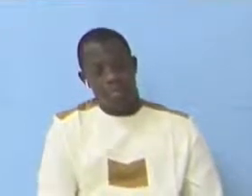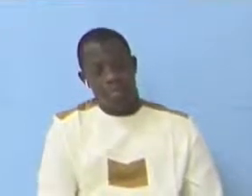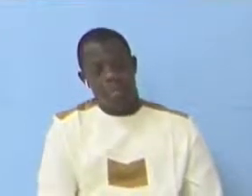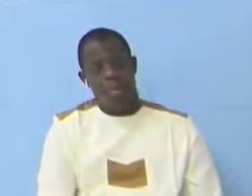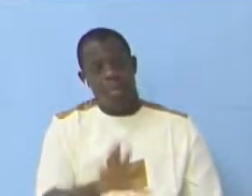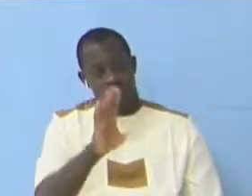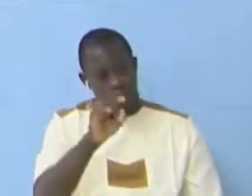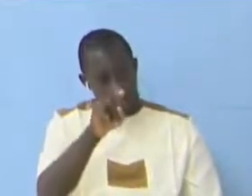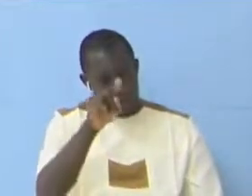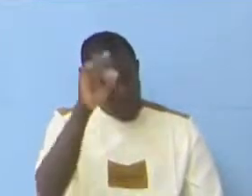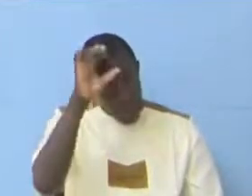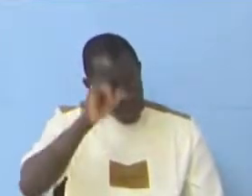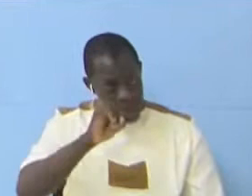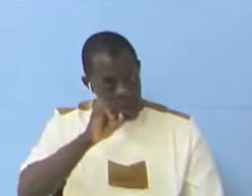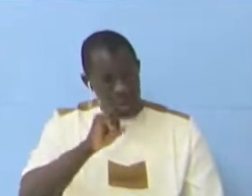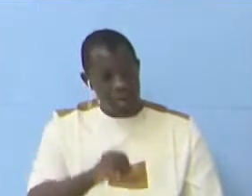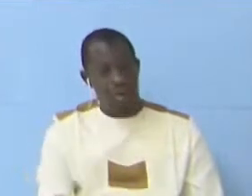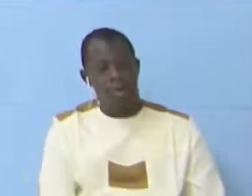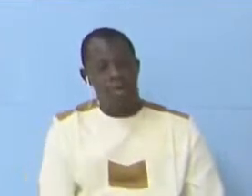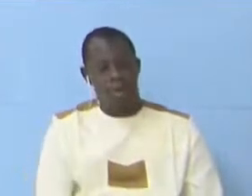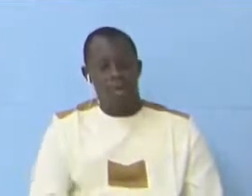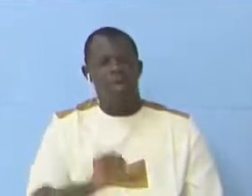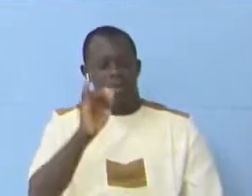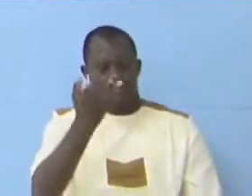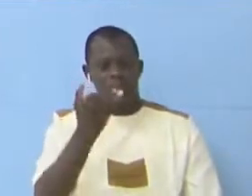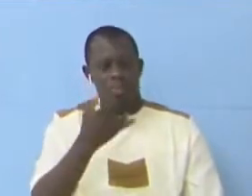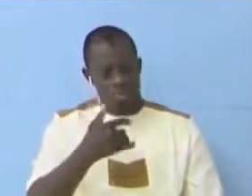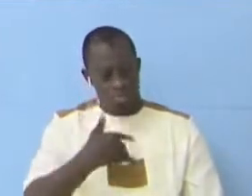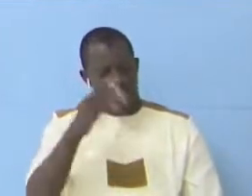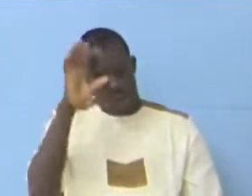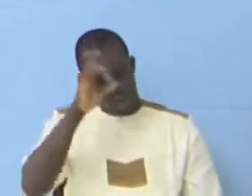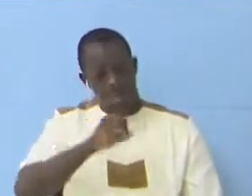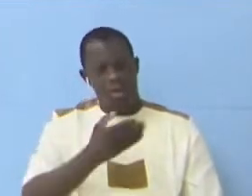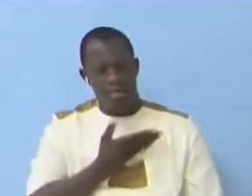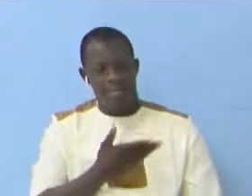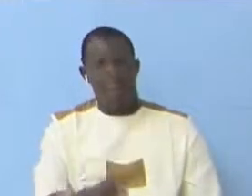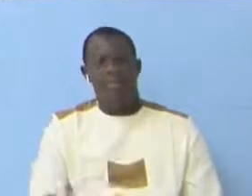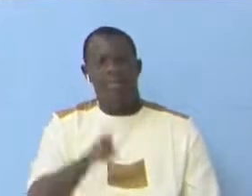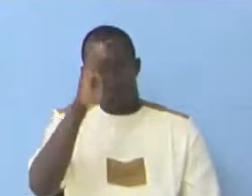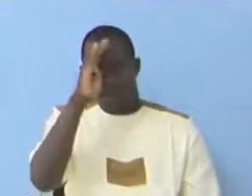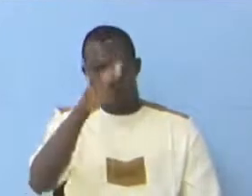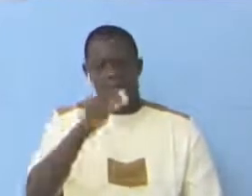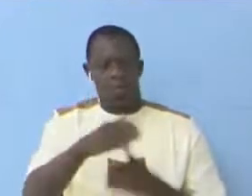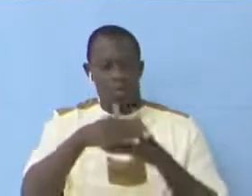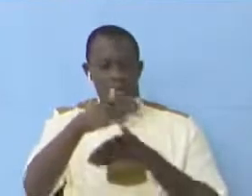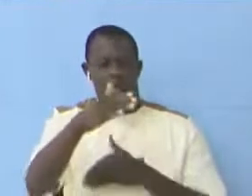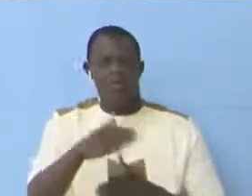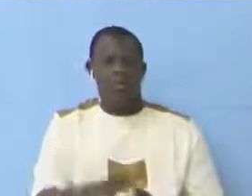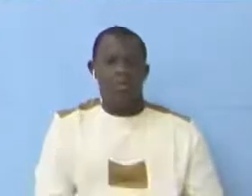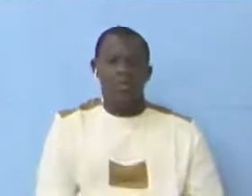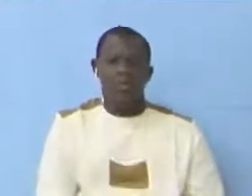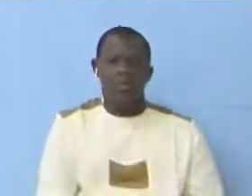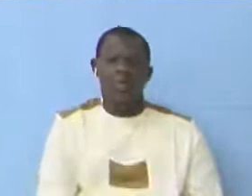Do you understand that? Respond, please. Very well, very well. Wow. Thank you very much.